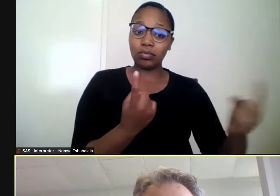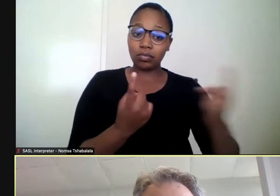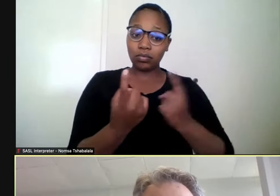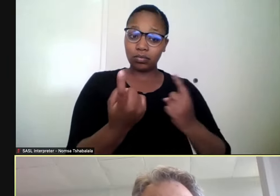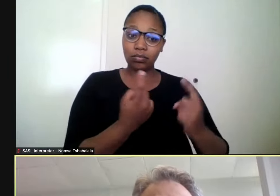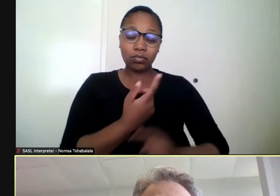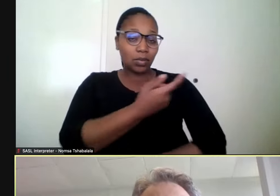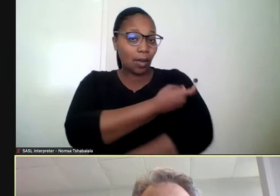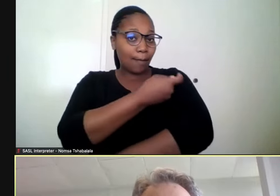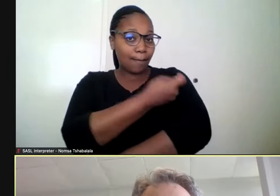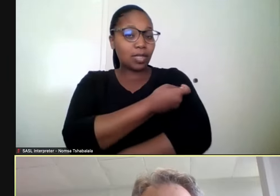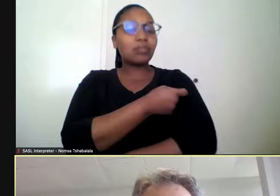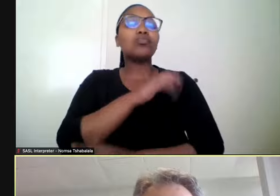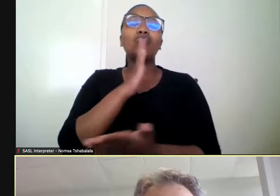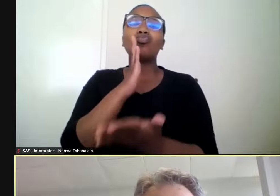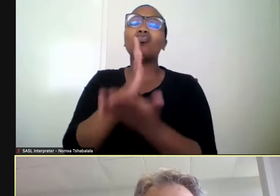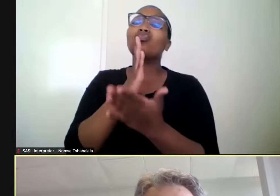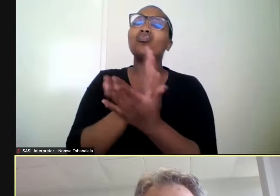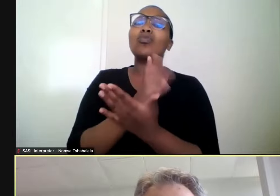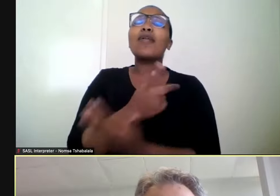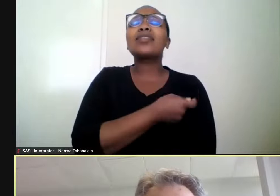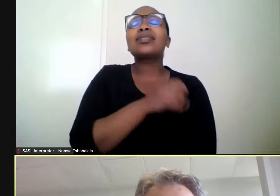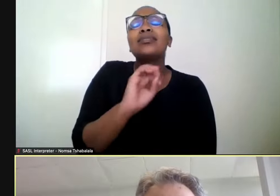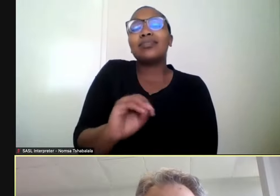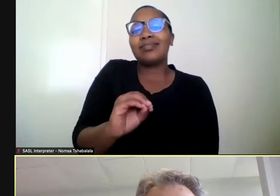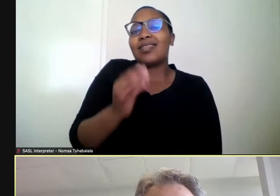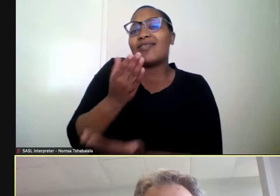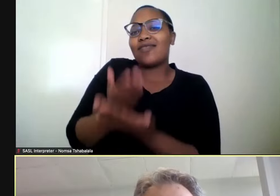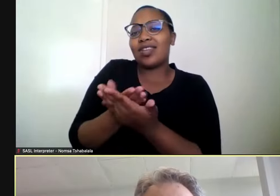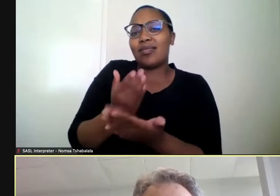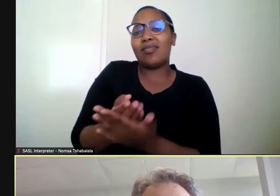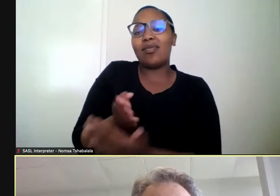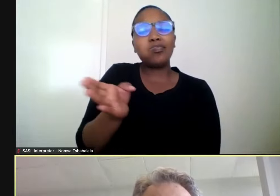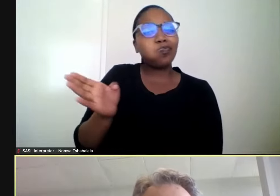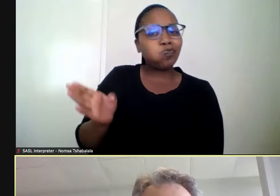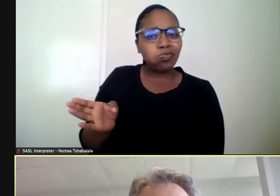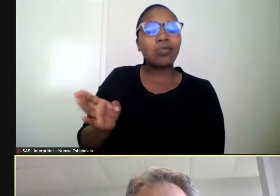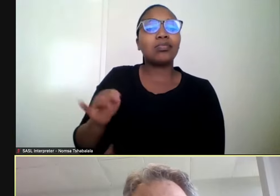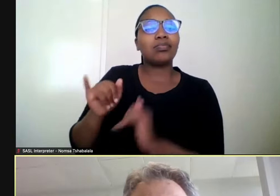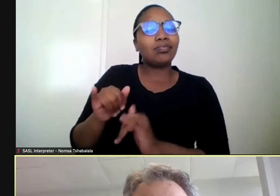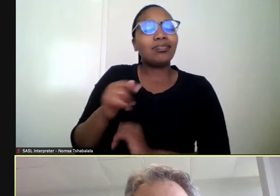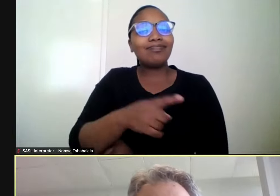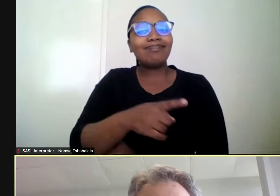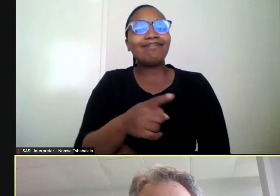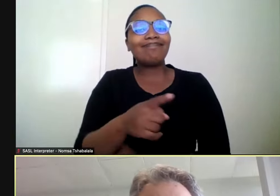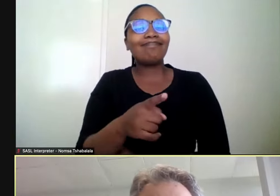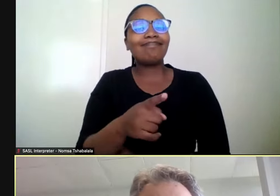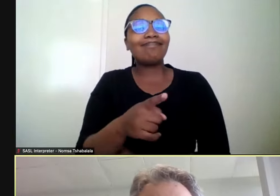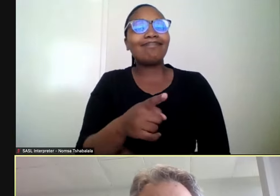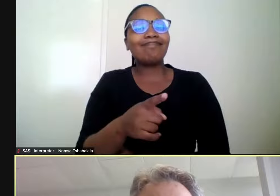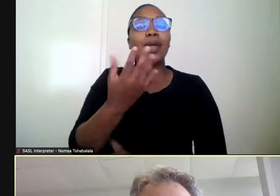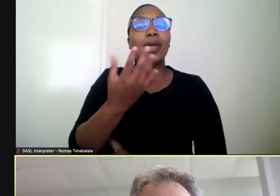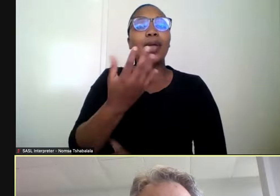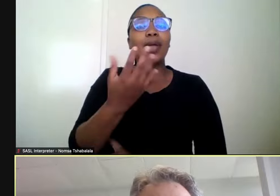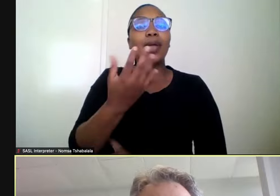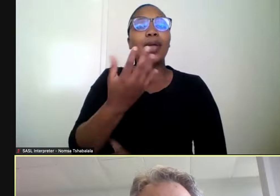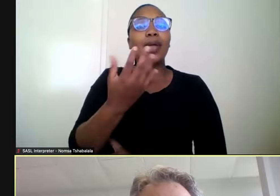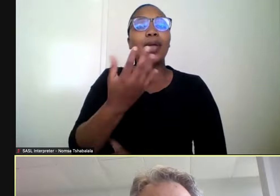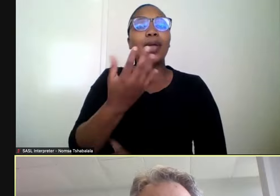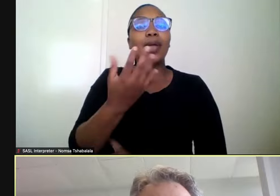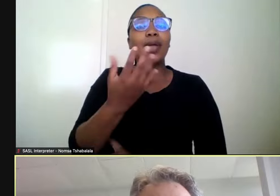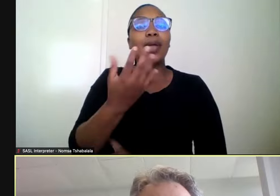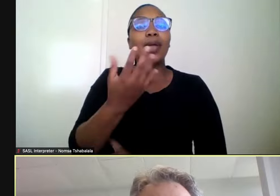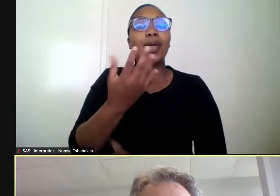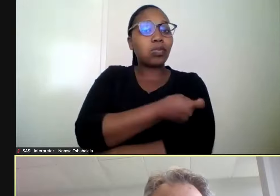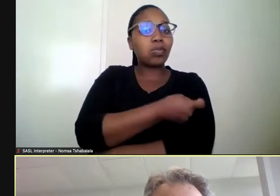of vaccine. We can also assure the public that at the moment we have way more capacity to vaccinate people than we